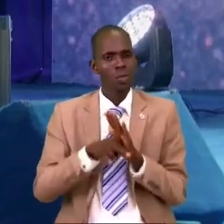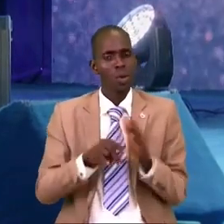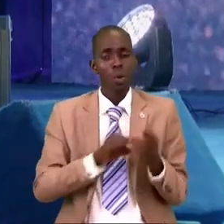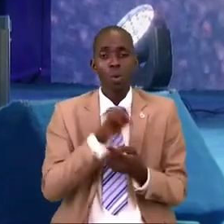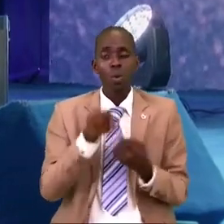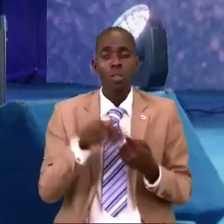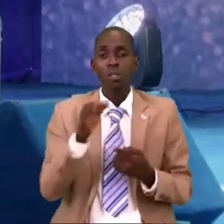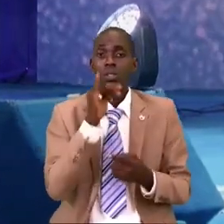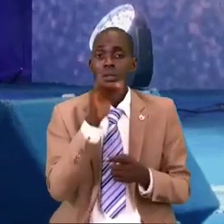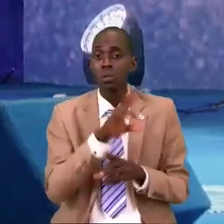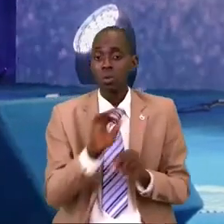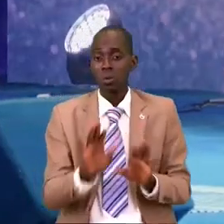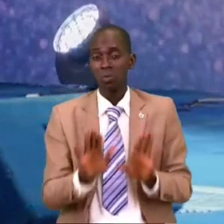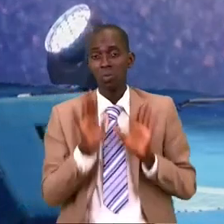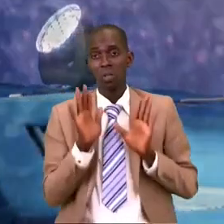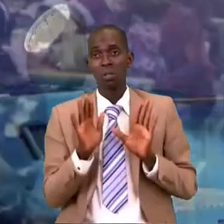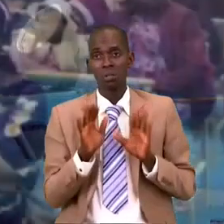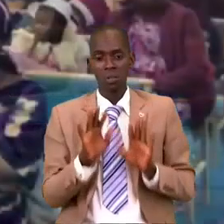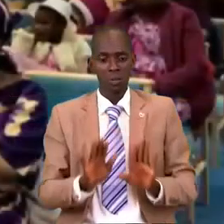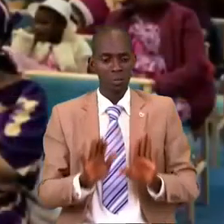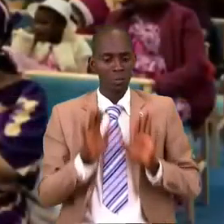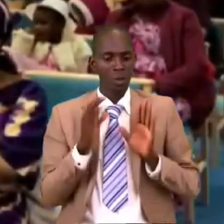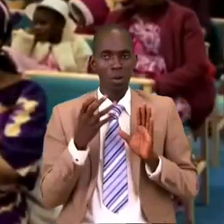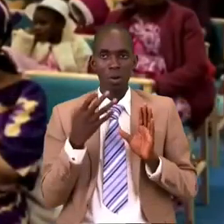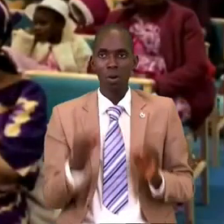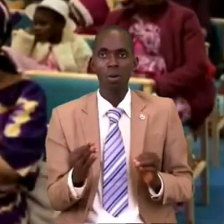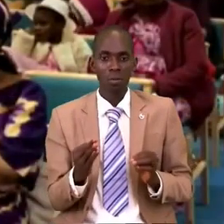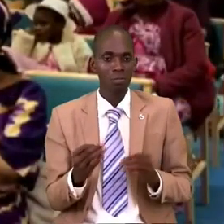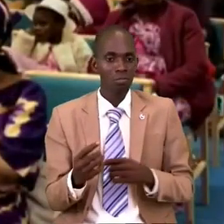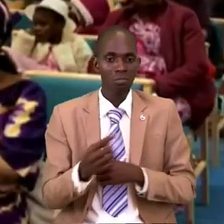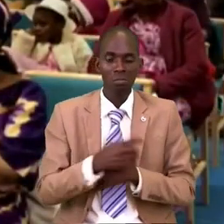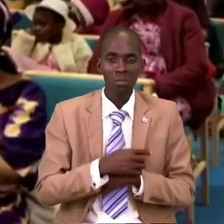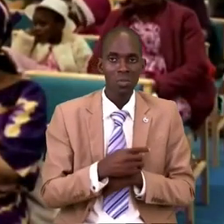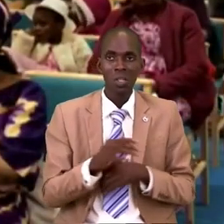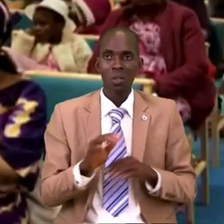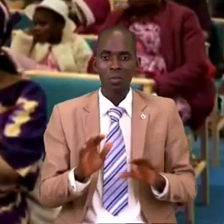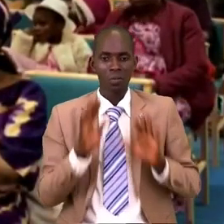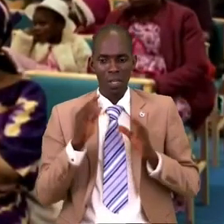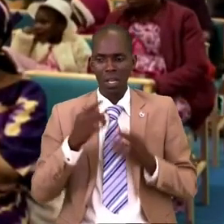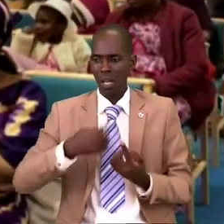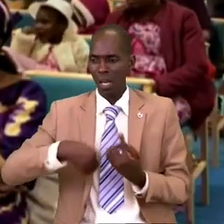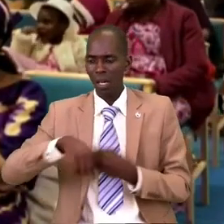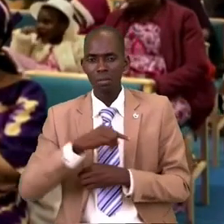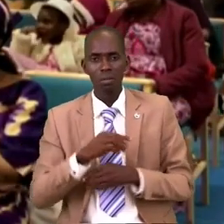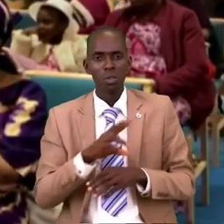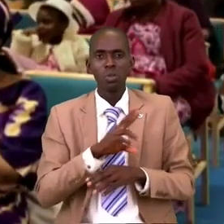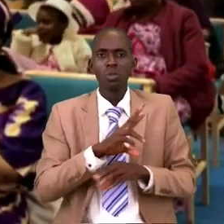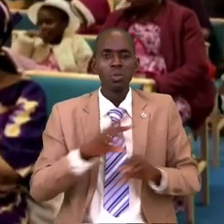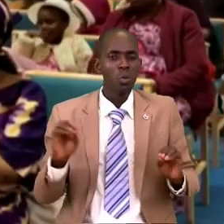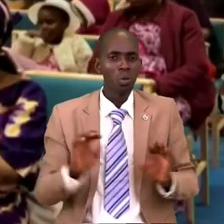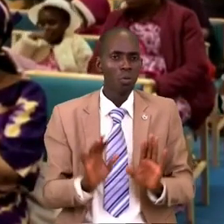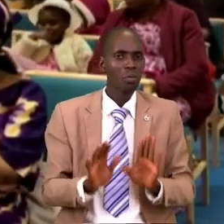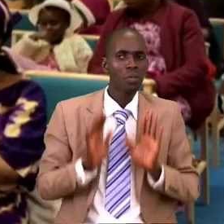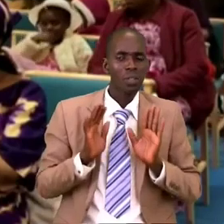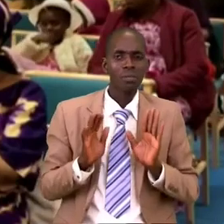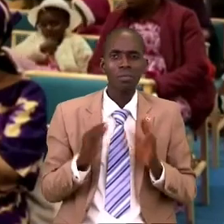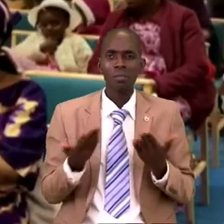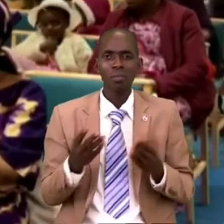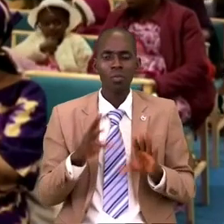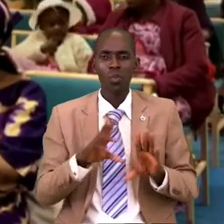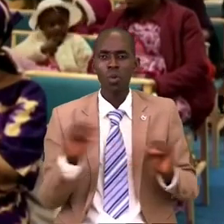fear, no fear of a persecutor, no fear of somebody that will double cross your way, no fear